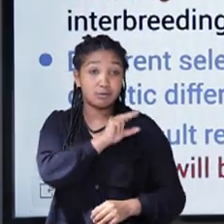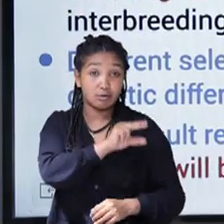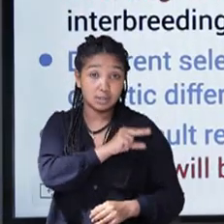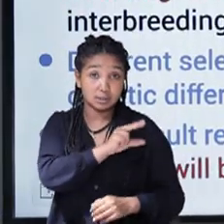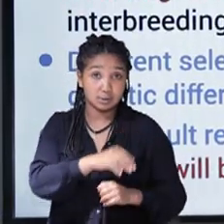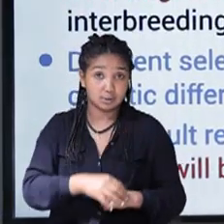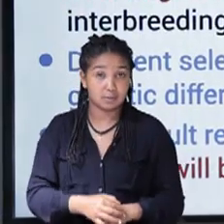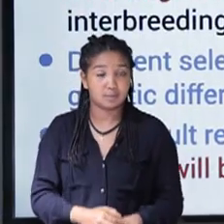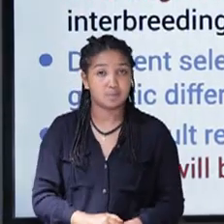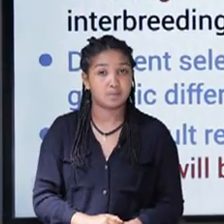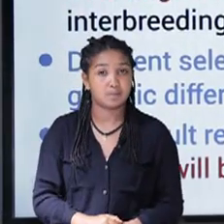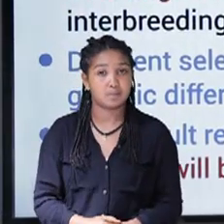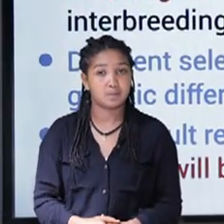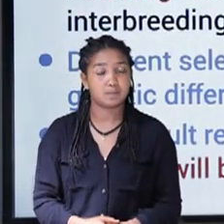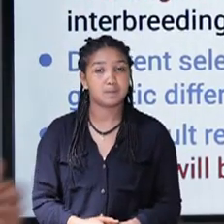features